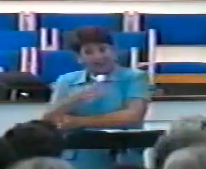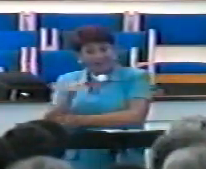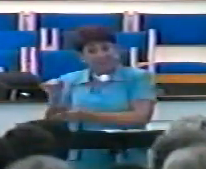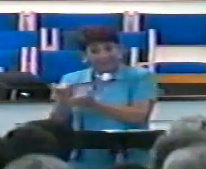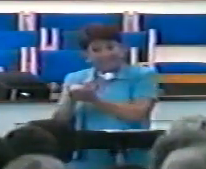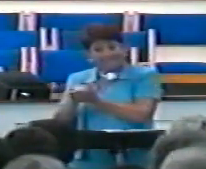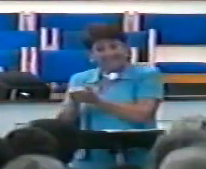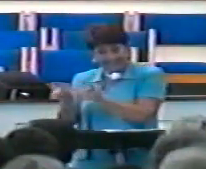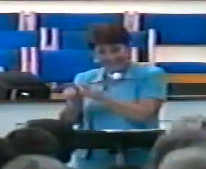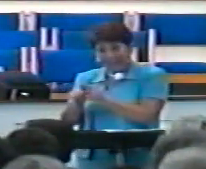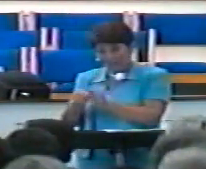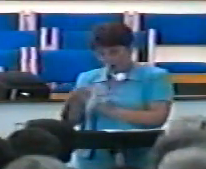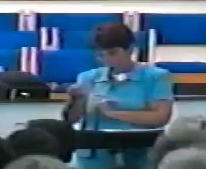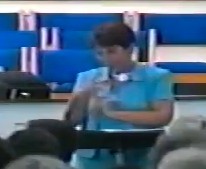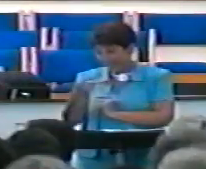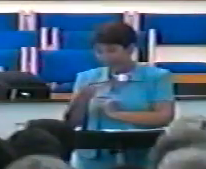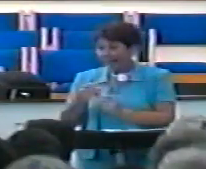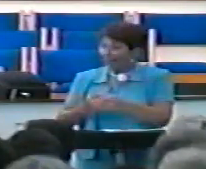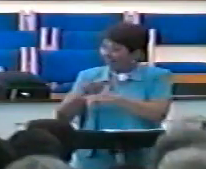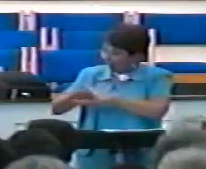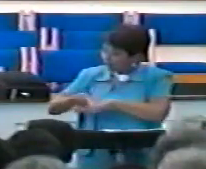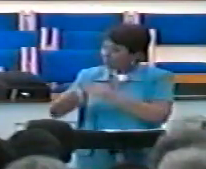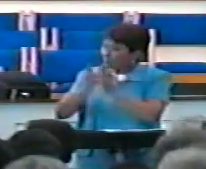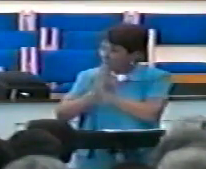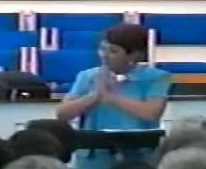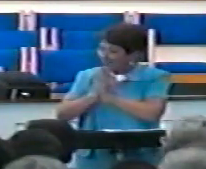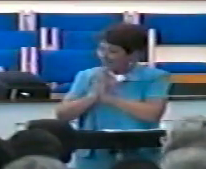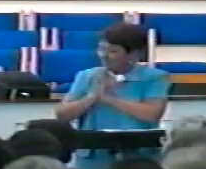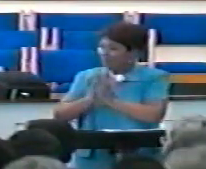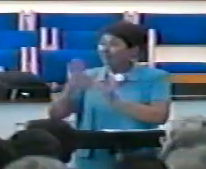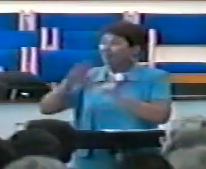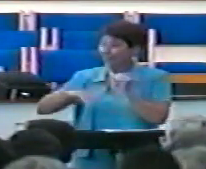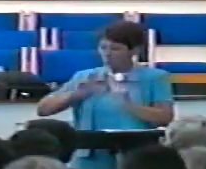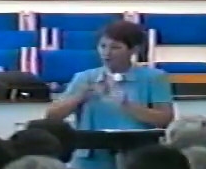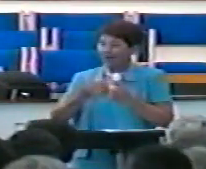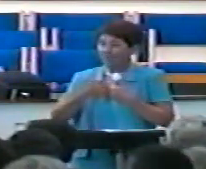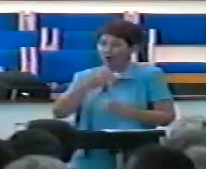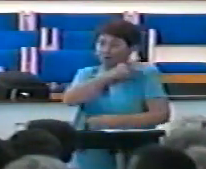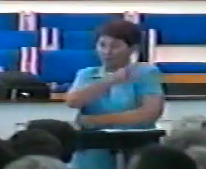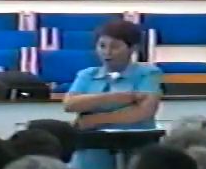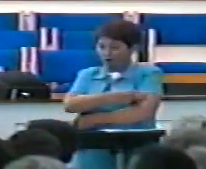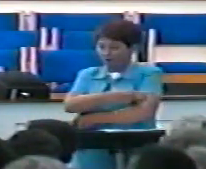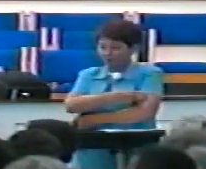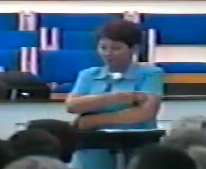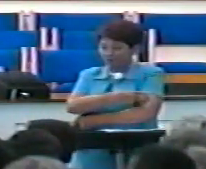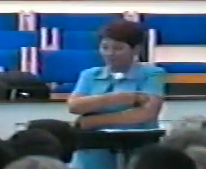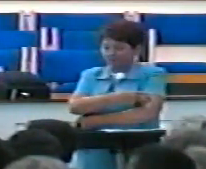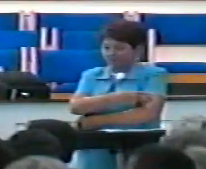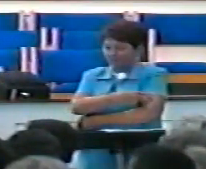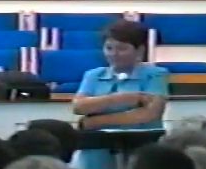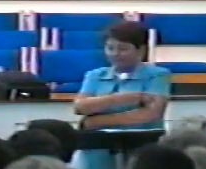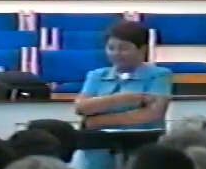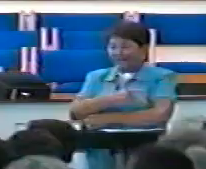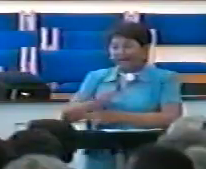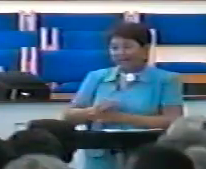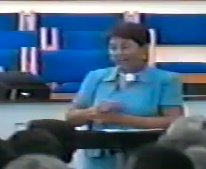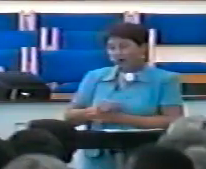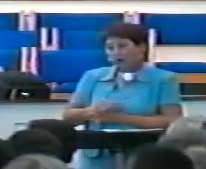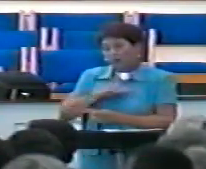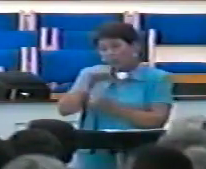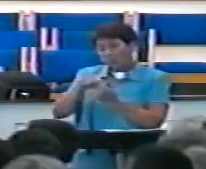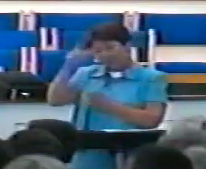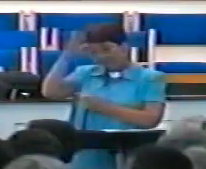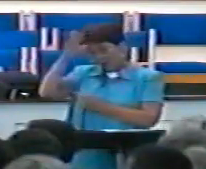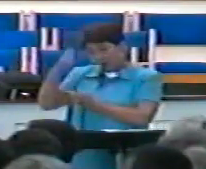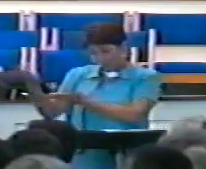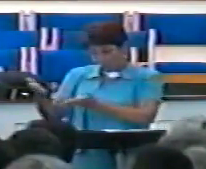Jesus, and this boy was saved. I can't help but believe that the father was saved as well. I'll ask you this